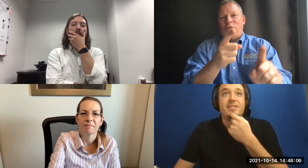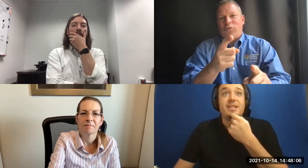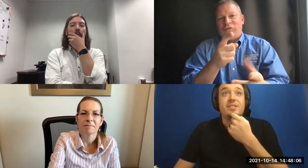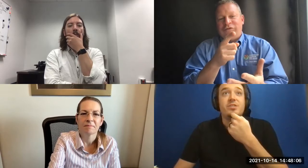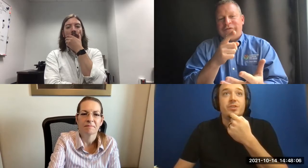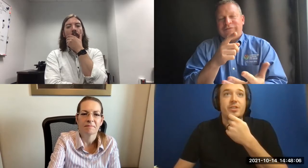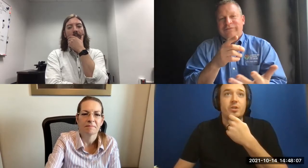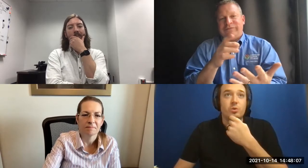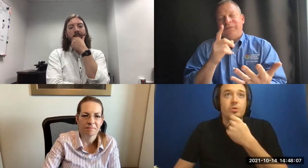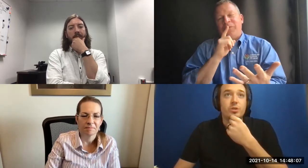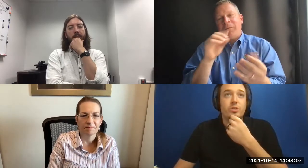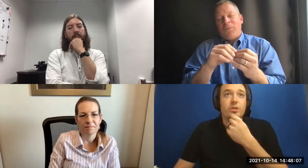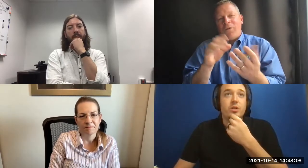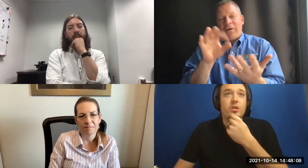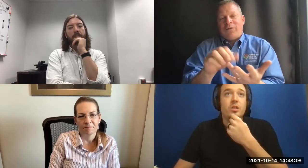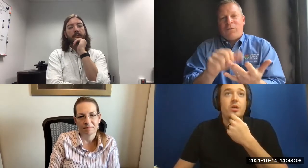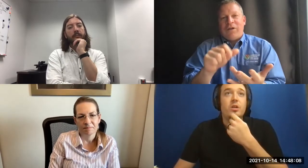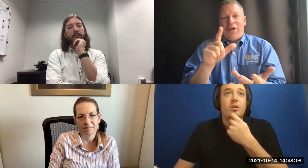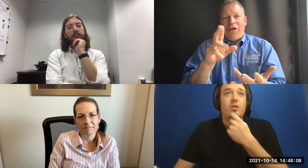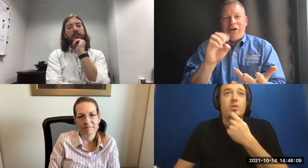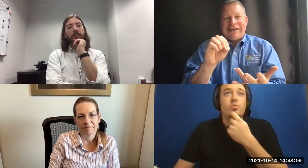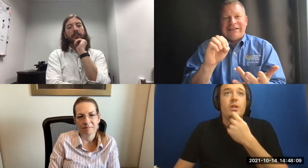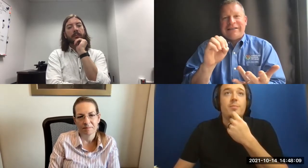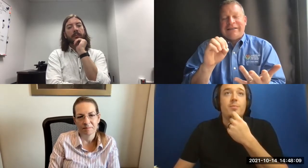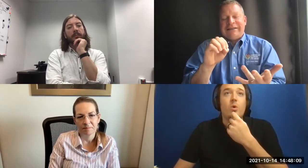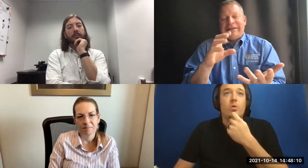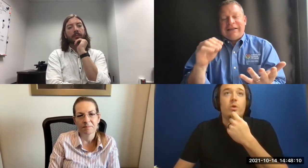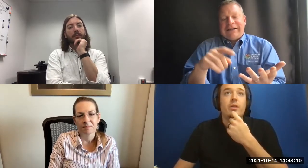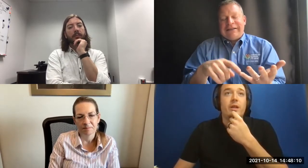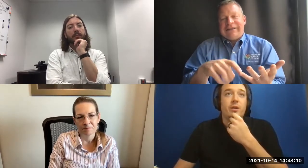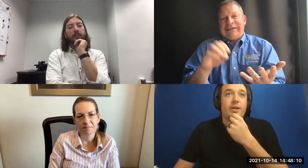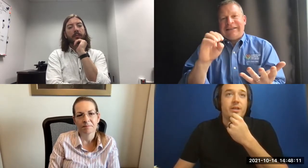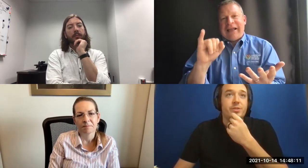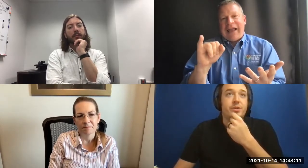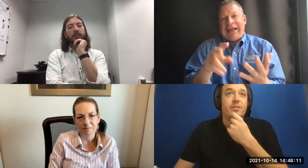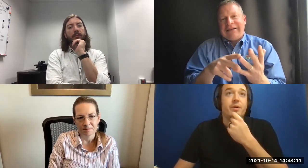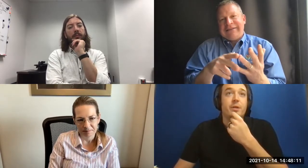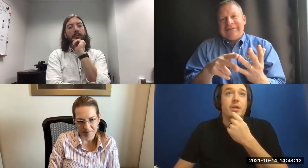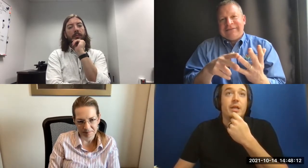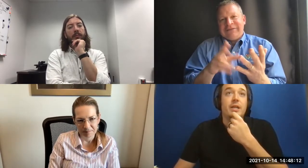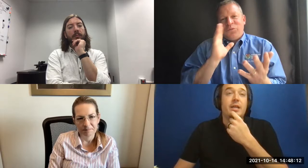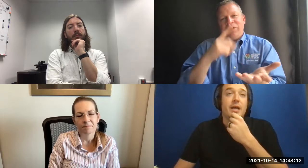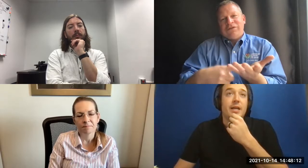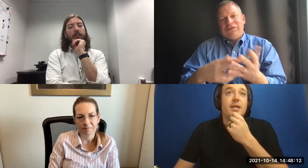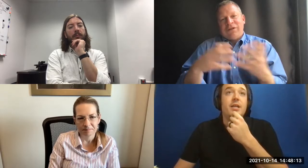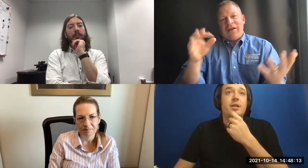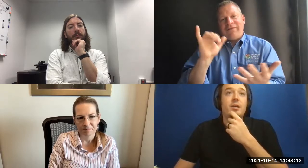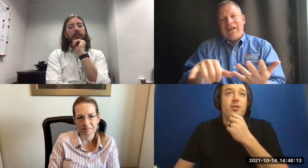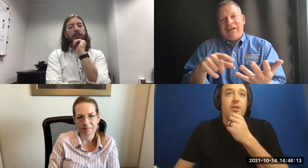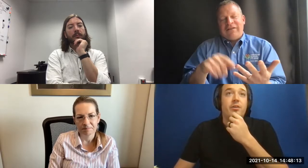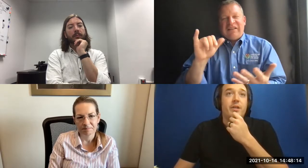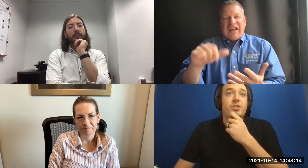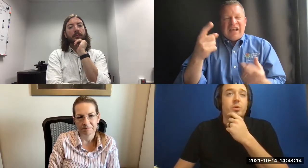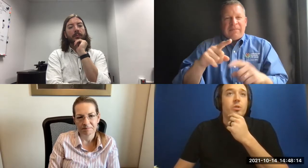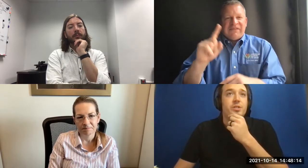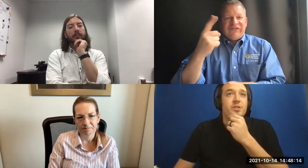of CEASD's strategic goals. It's really more with LRE, least restrictive environment, and EI,